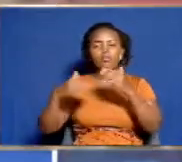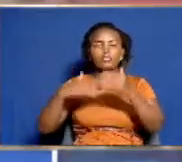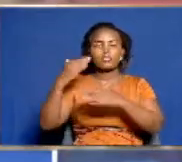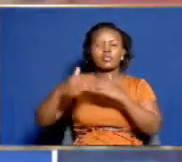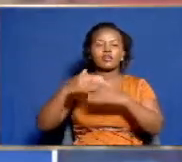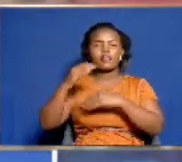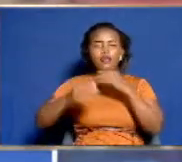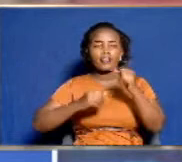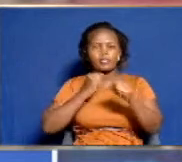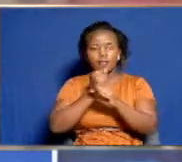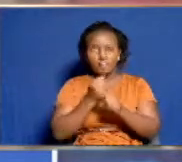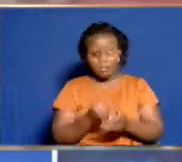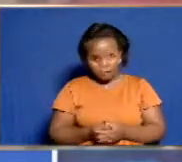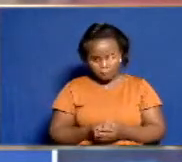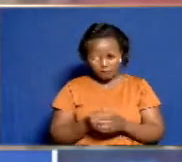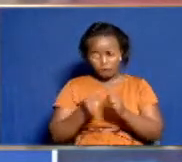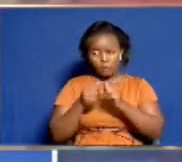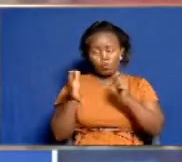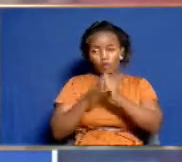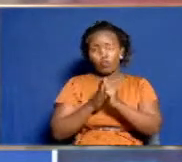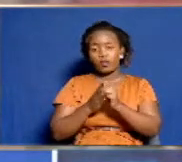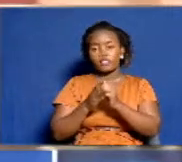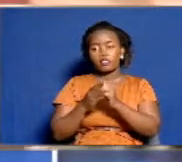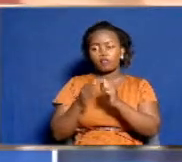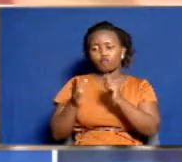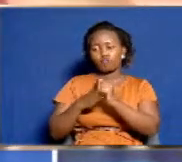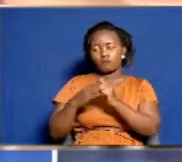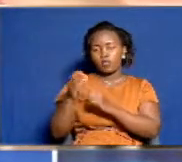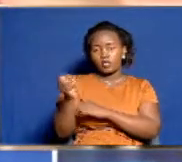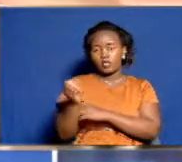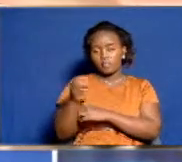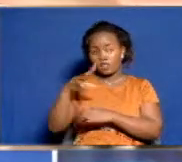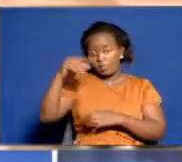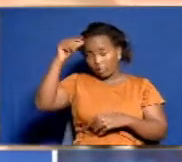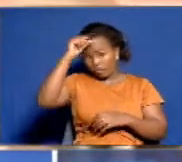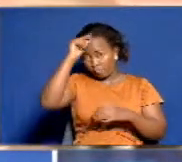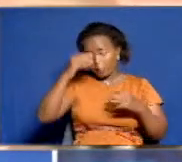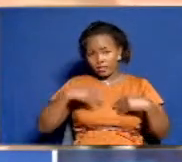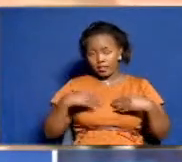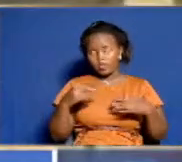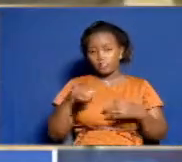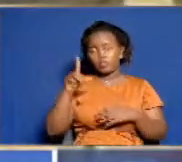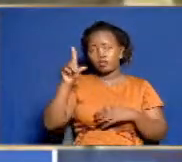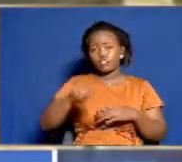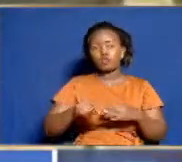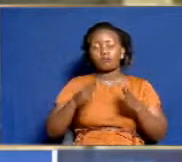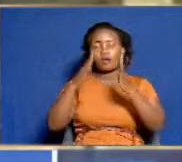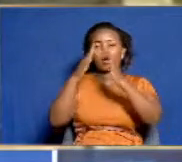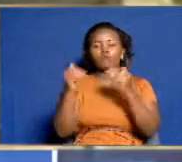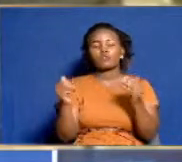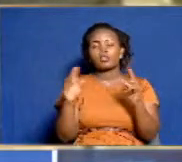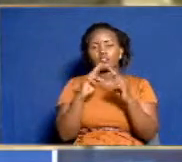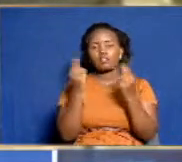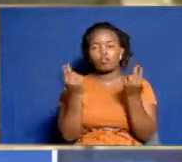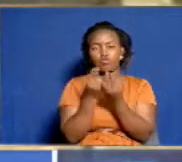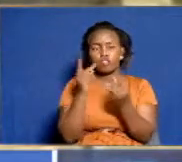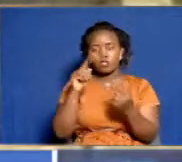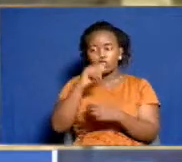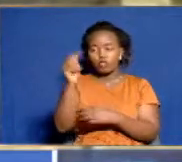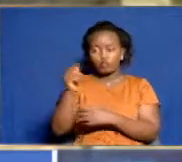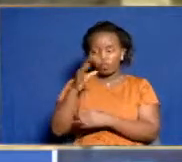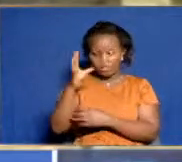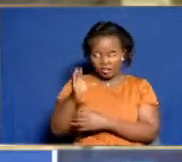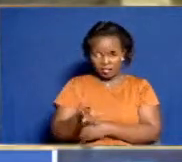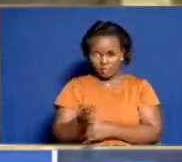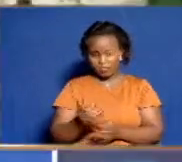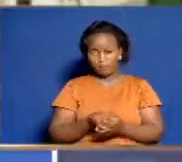2019, the government delivered the first round of 228 low and affordable housing units to Kenyans.